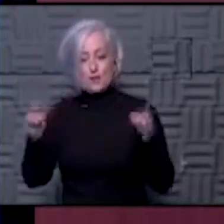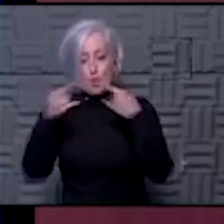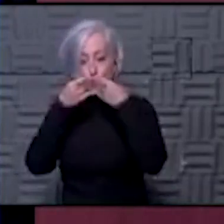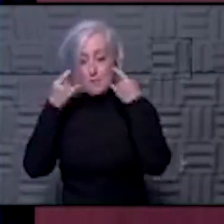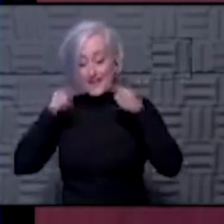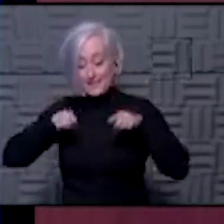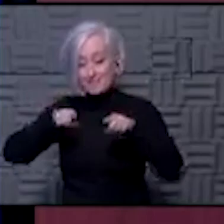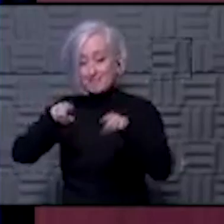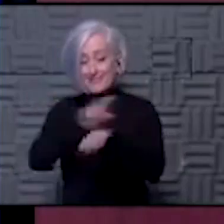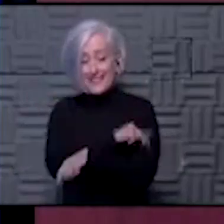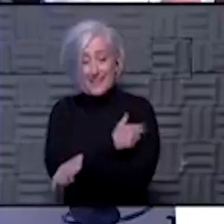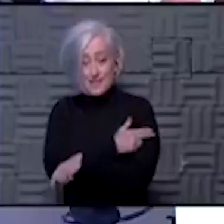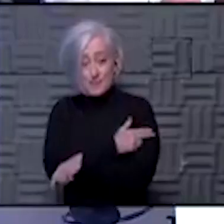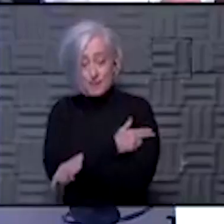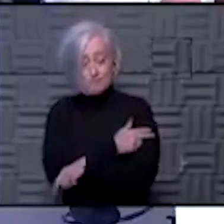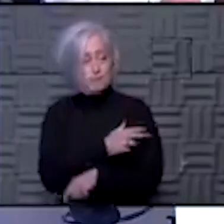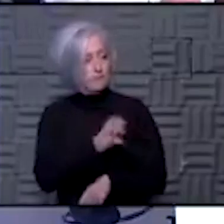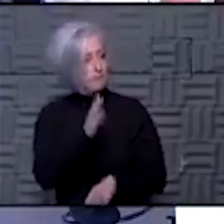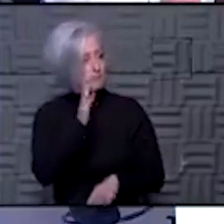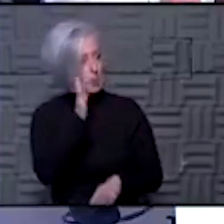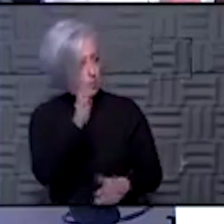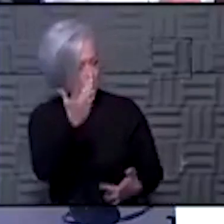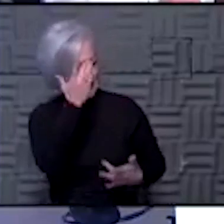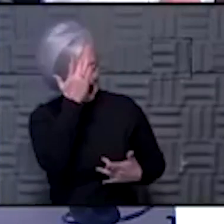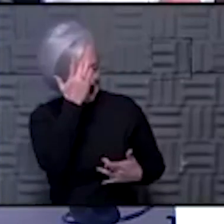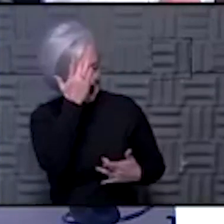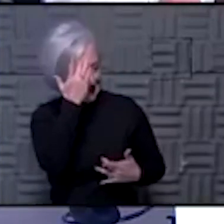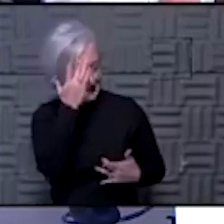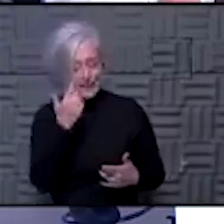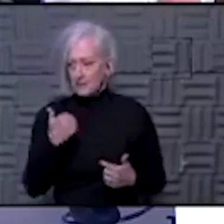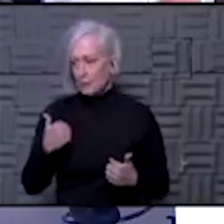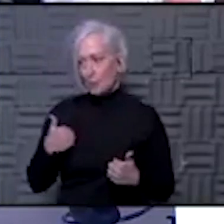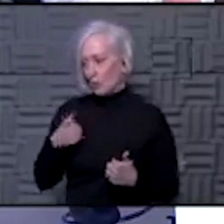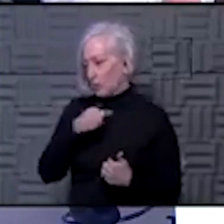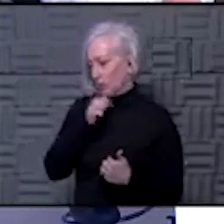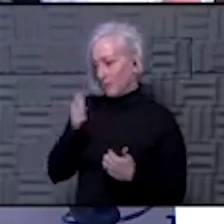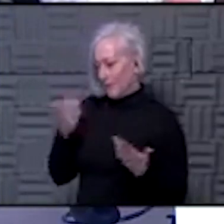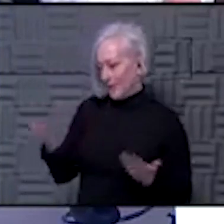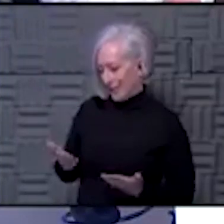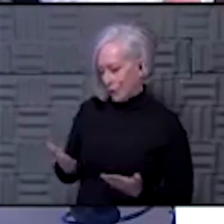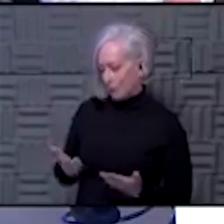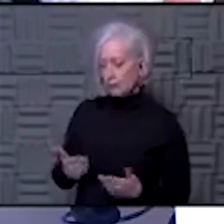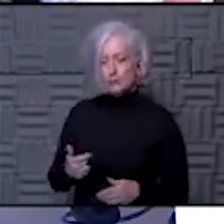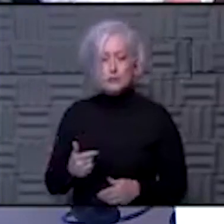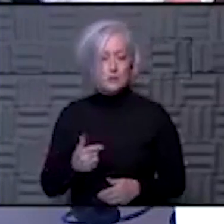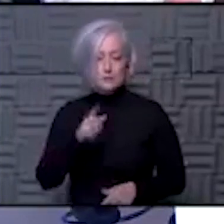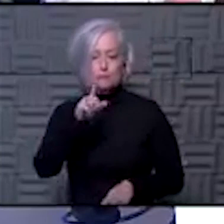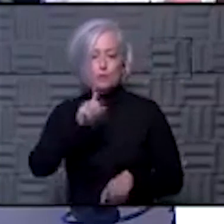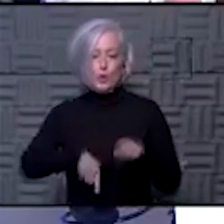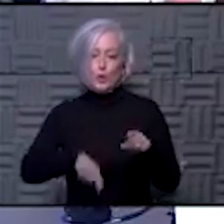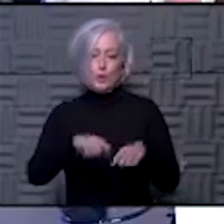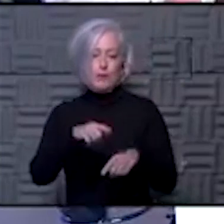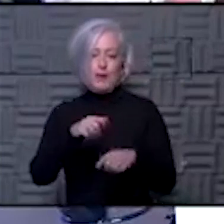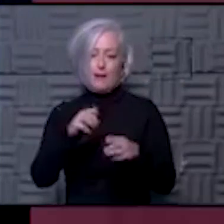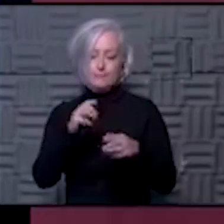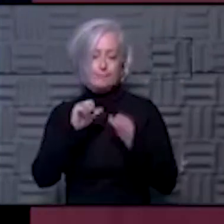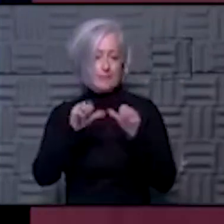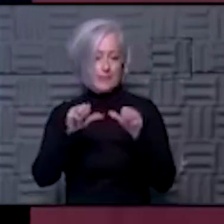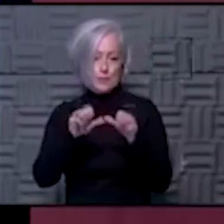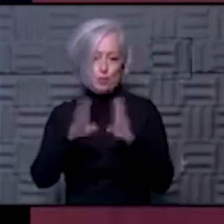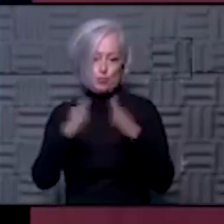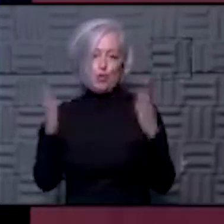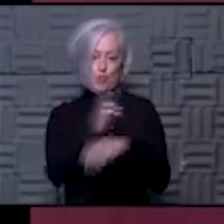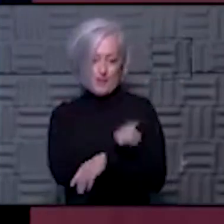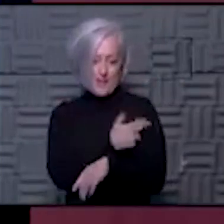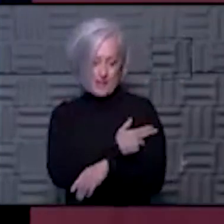Hawk? Yeah, people would be ill. We would be ill. I would be ill. We wouldn't be here. Wouldn't be here. And we wouldn't be able to keep the hospital open. So, I mean, it is a